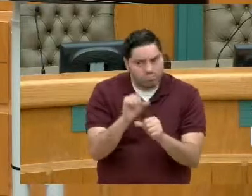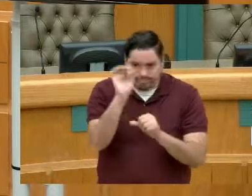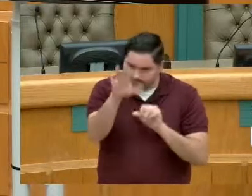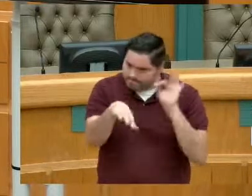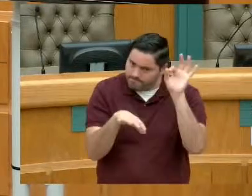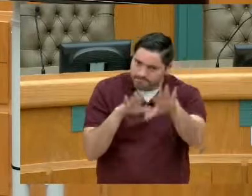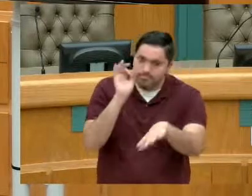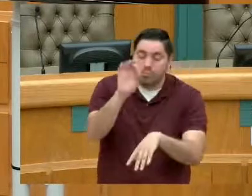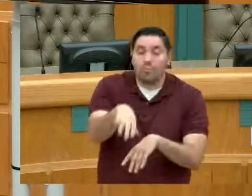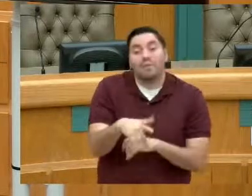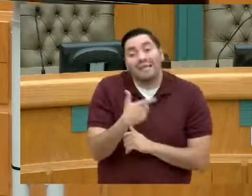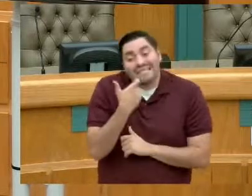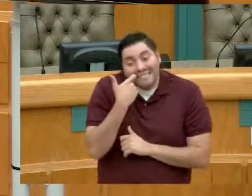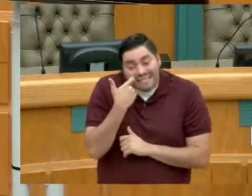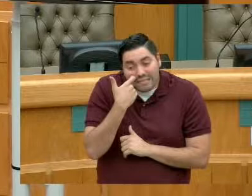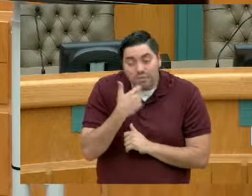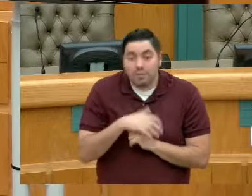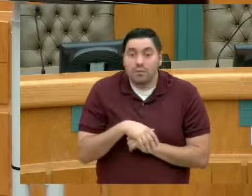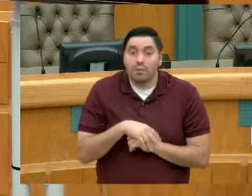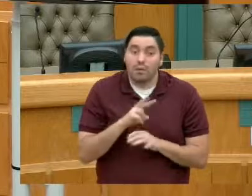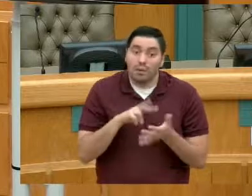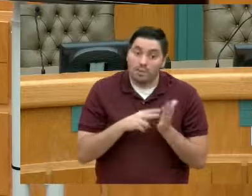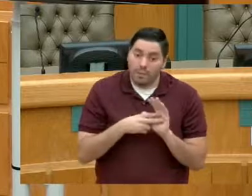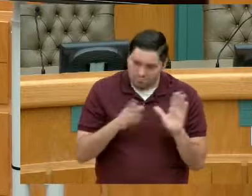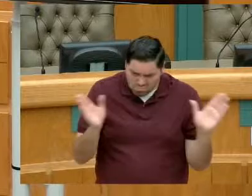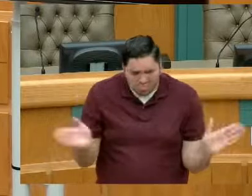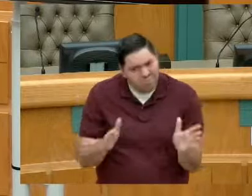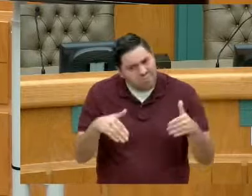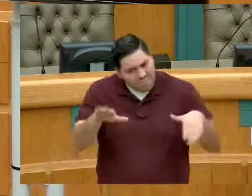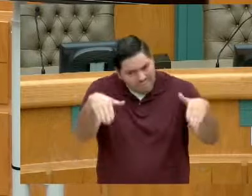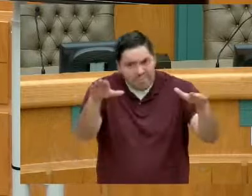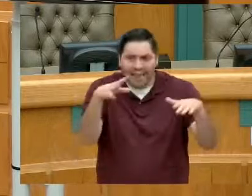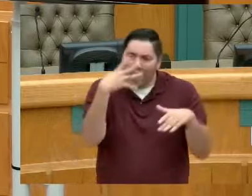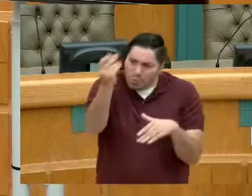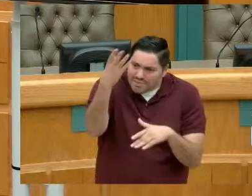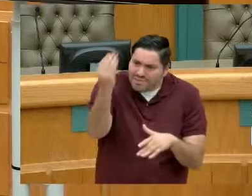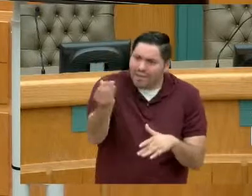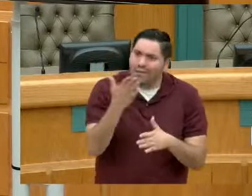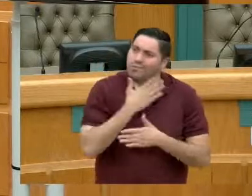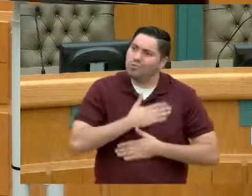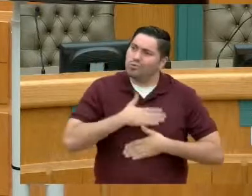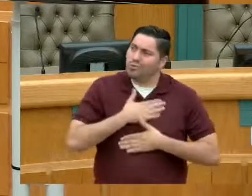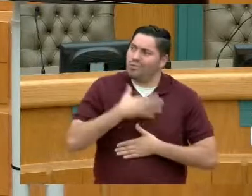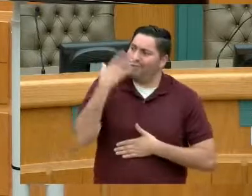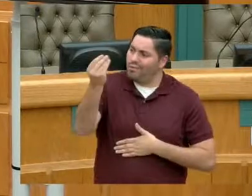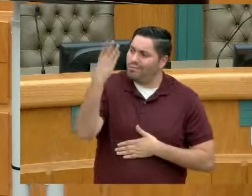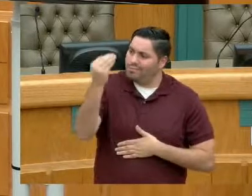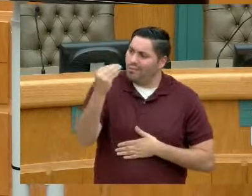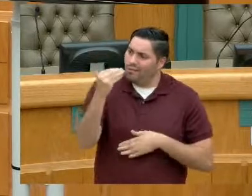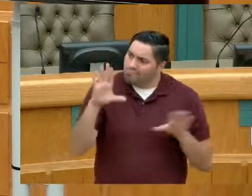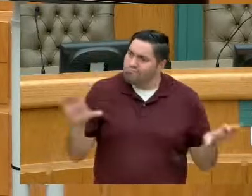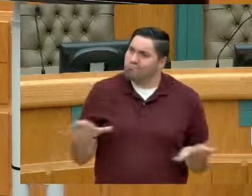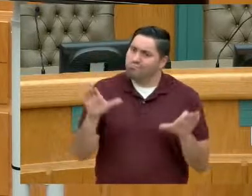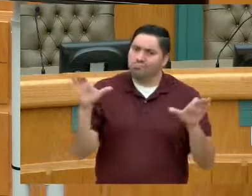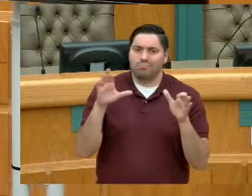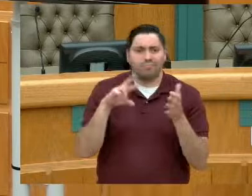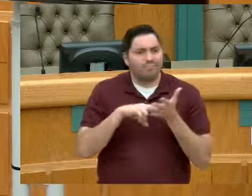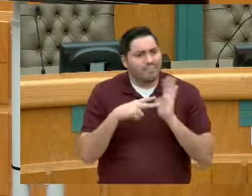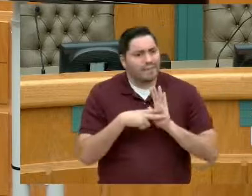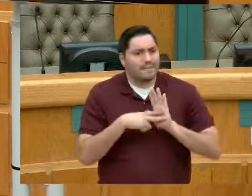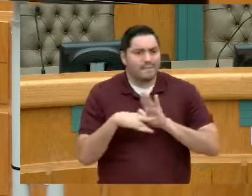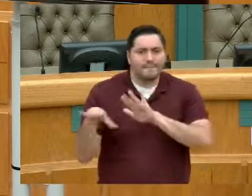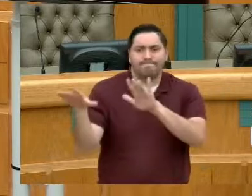more recently, we have been encouraging going outside and enjoying some outdoor activities. We are also able to move about the community